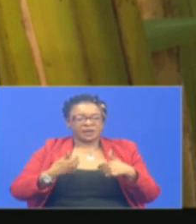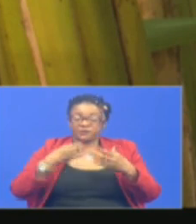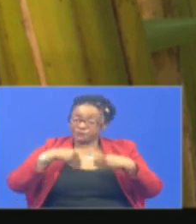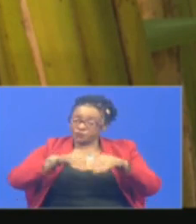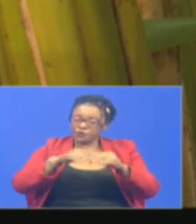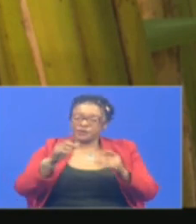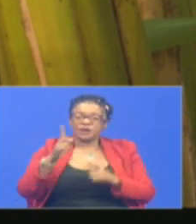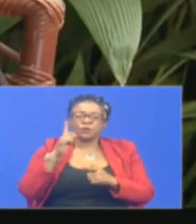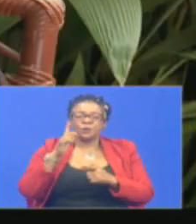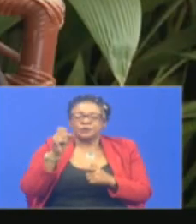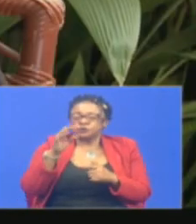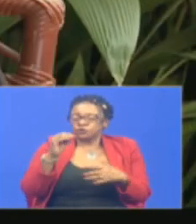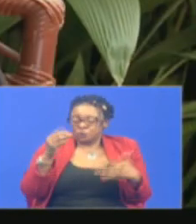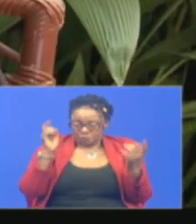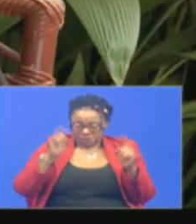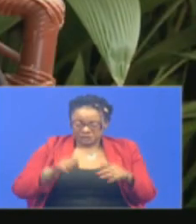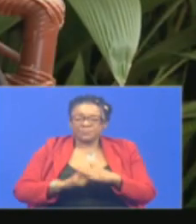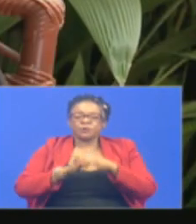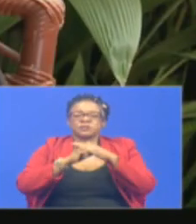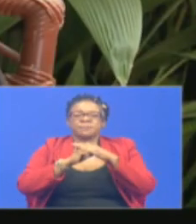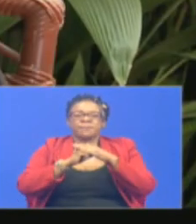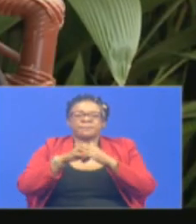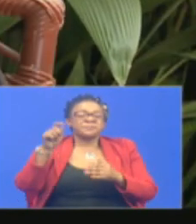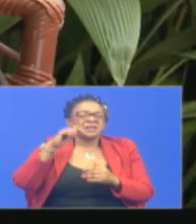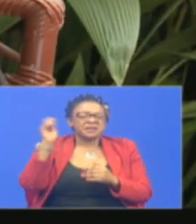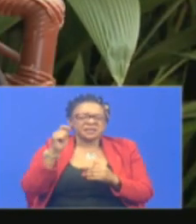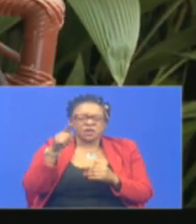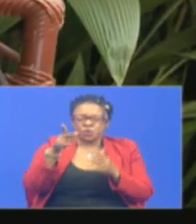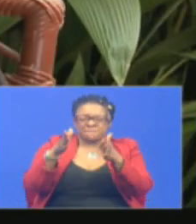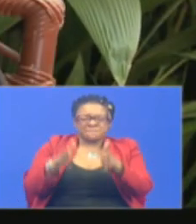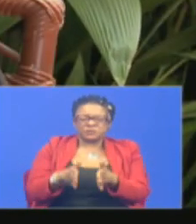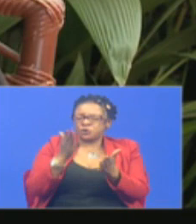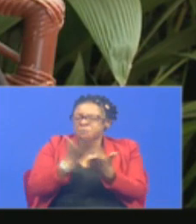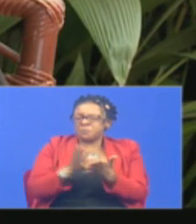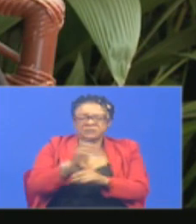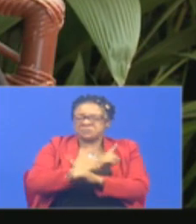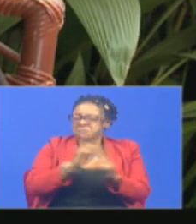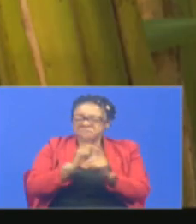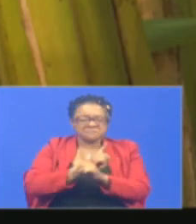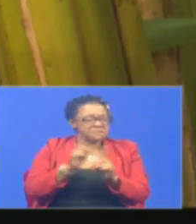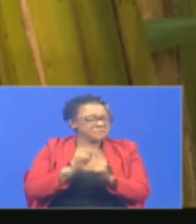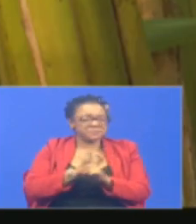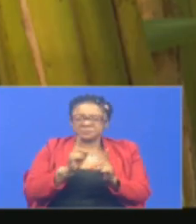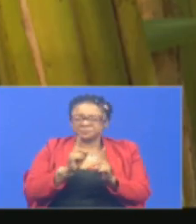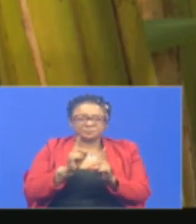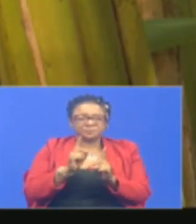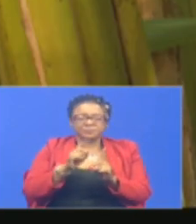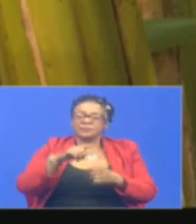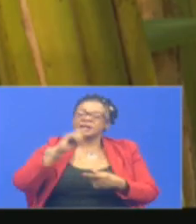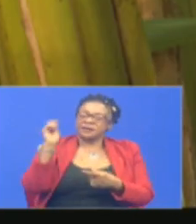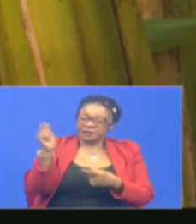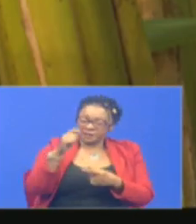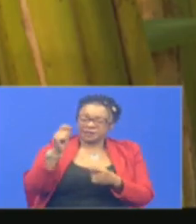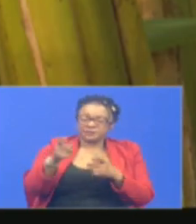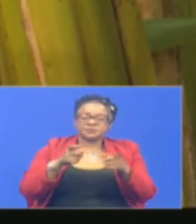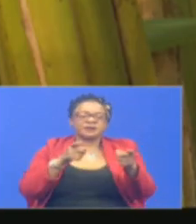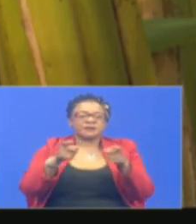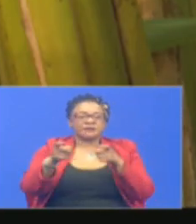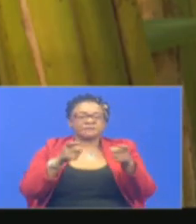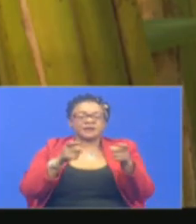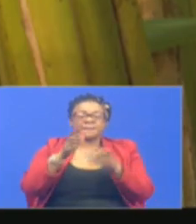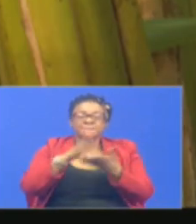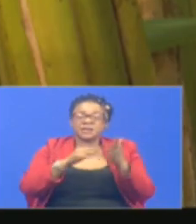So we stand up to them. But Kenya is not your personal property. It's not your personal playground. Kenya is governed by certain